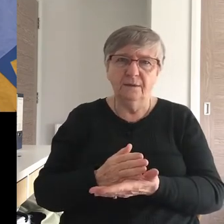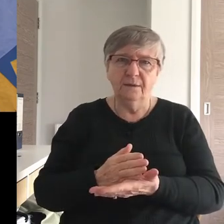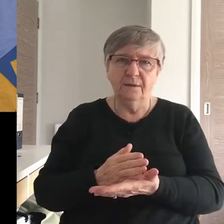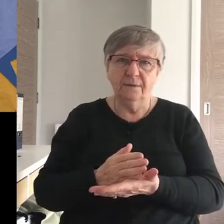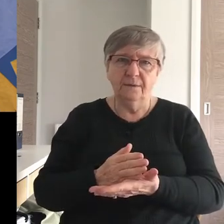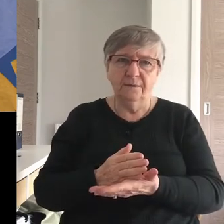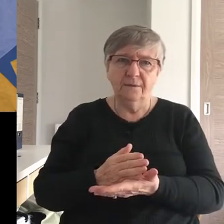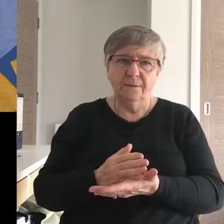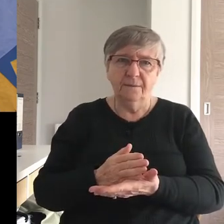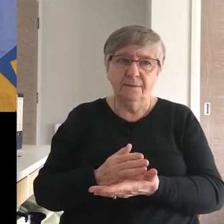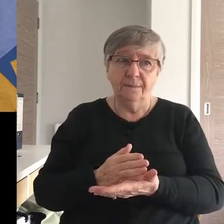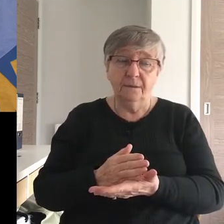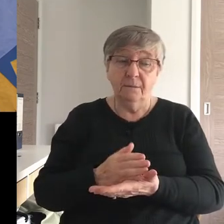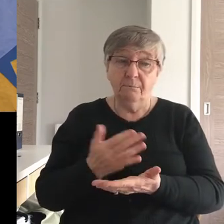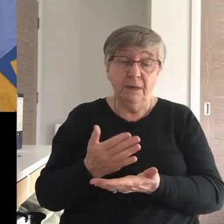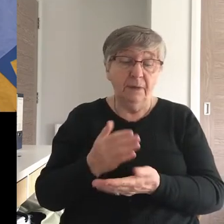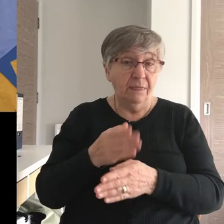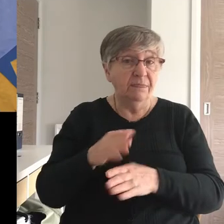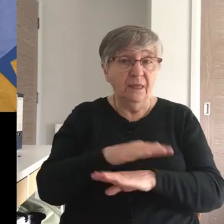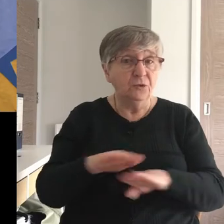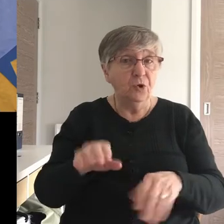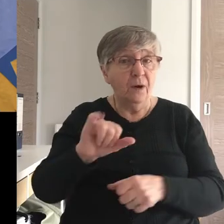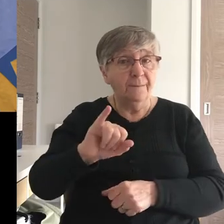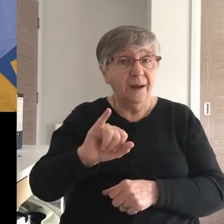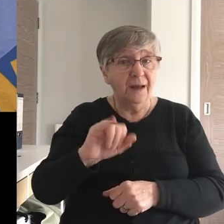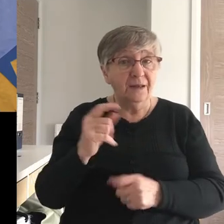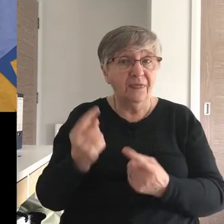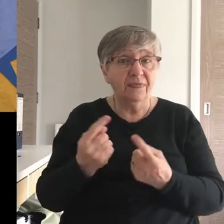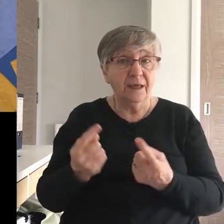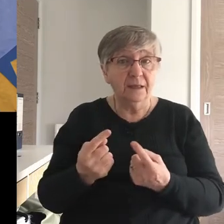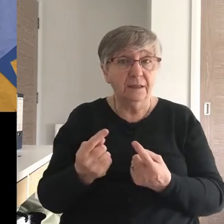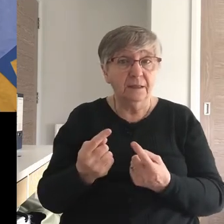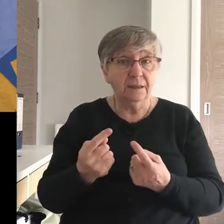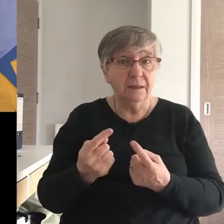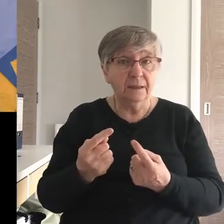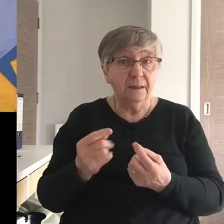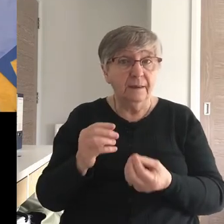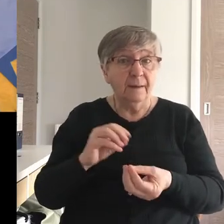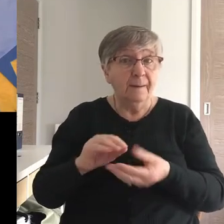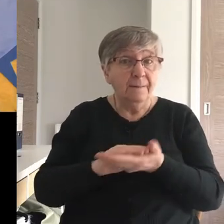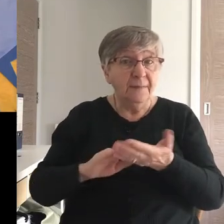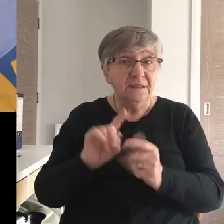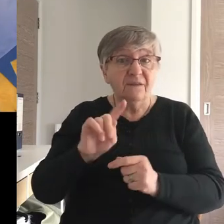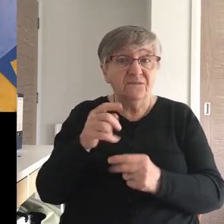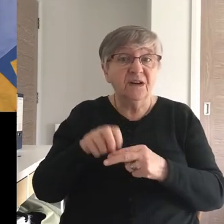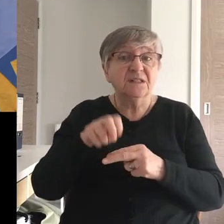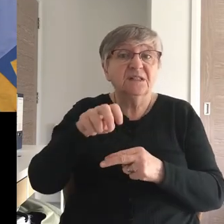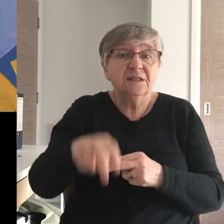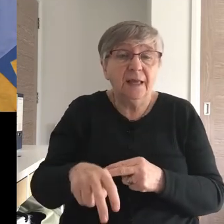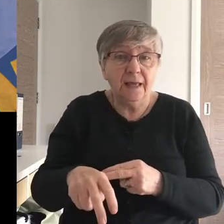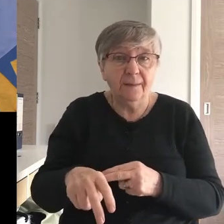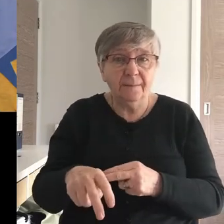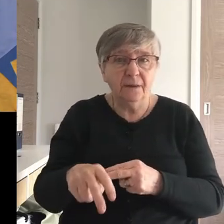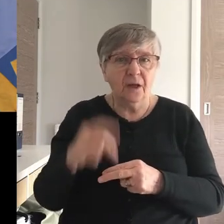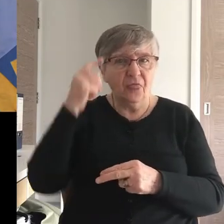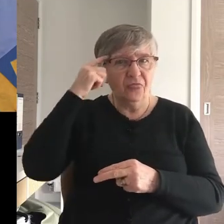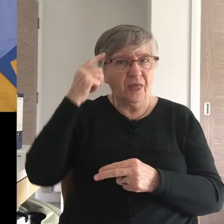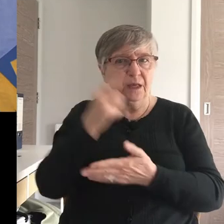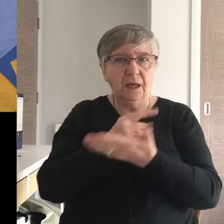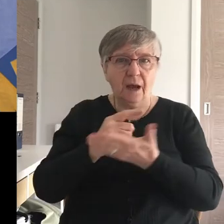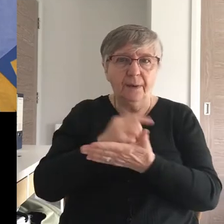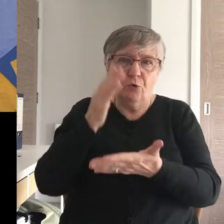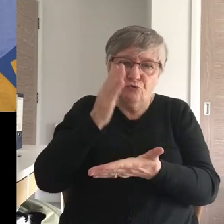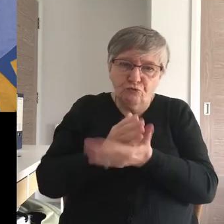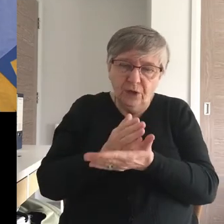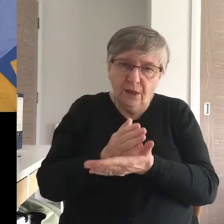that's not necessarily a bad thing. It can be a first step to saying, what is real faith in Jesus and